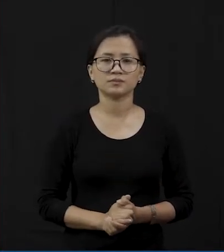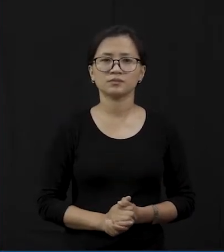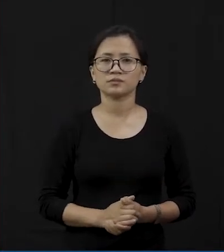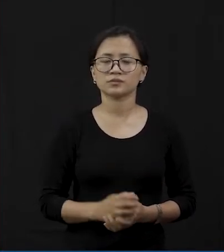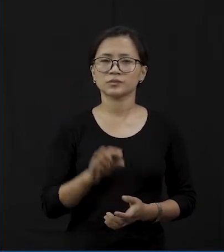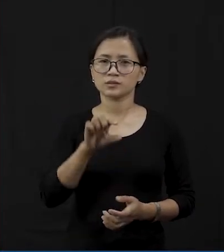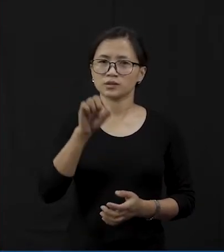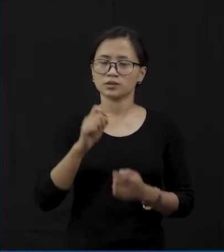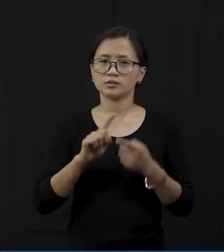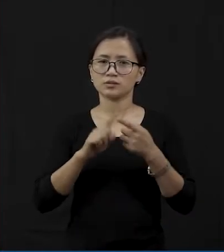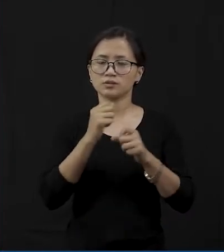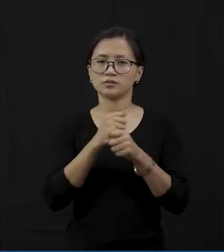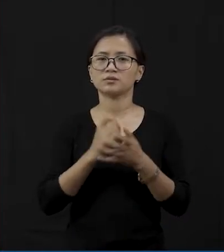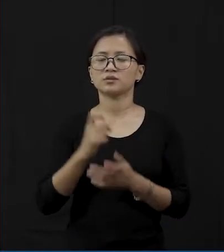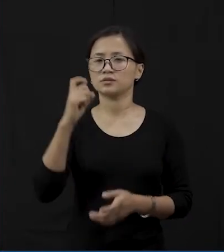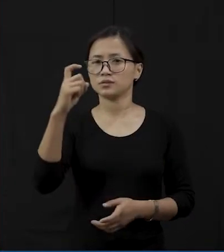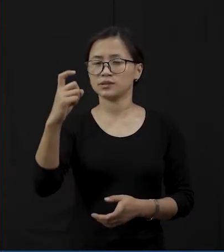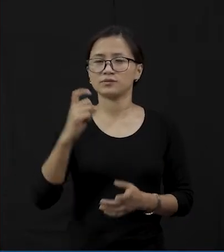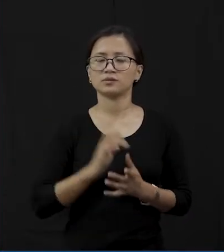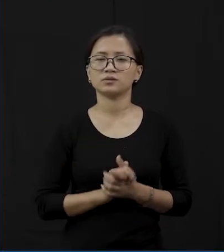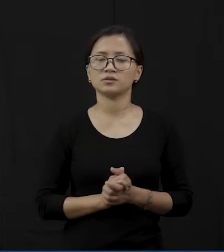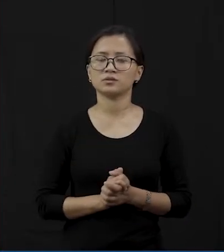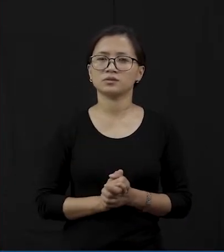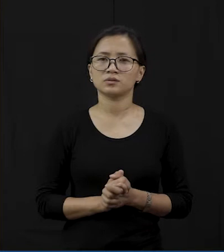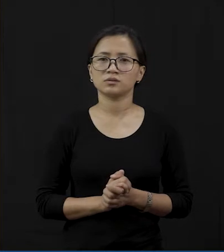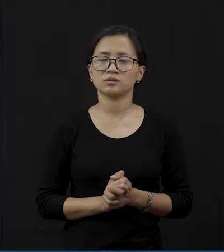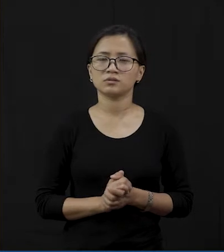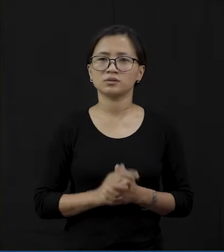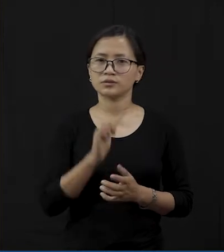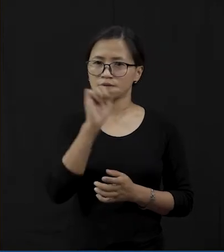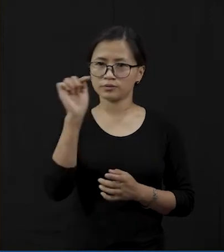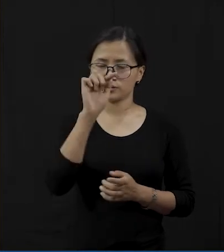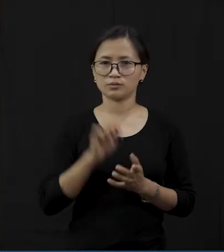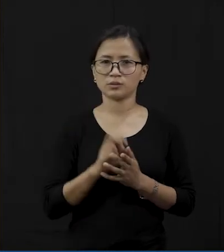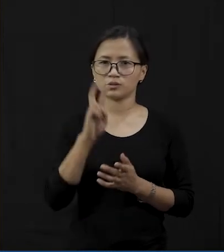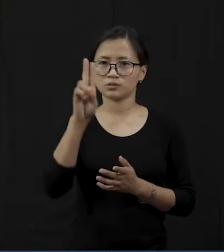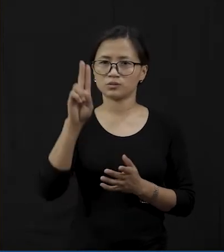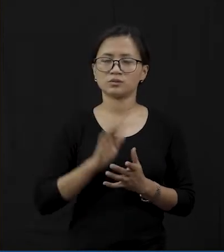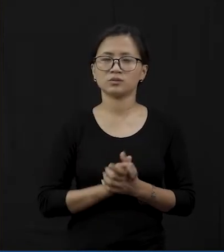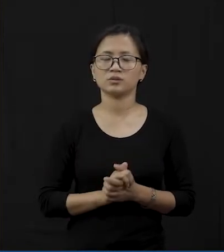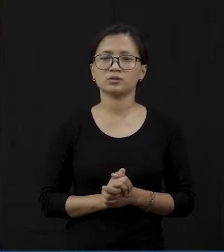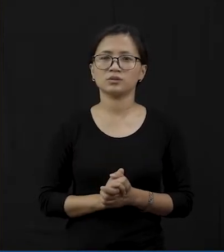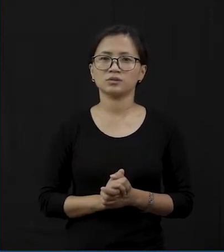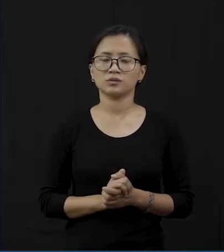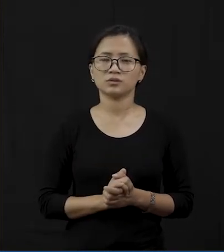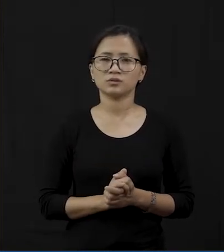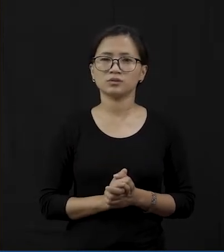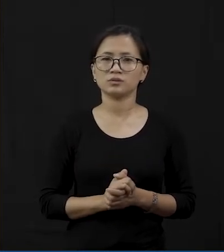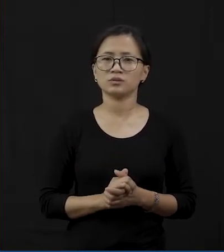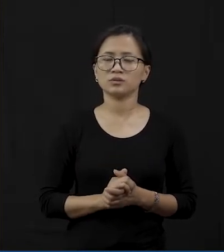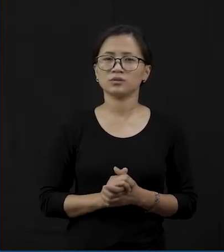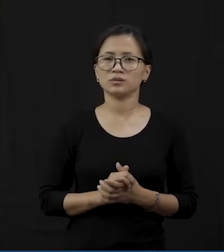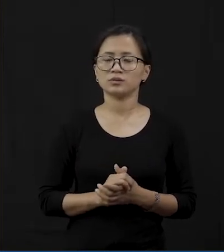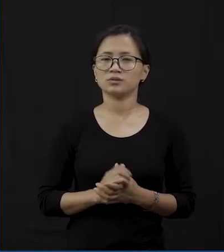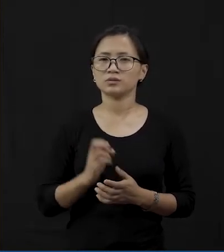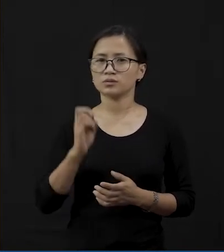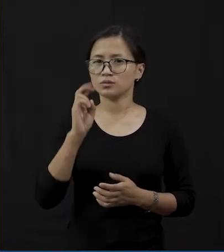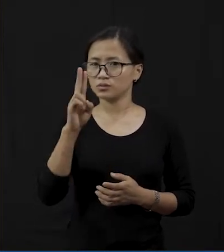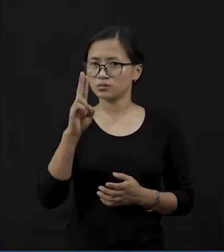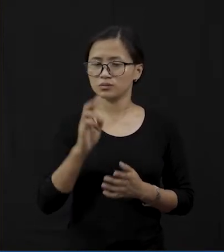So let's take an example of 7. Let's see, divided by 2. So 2 into